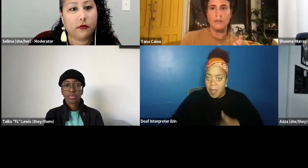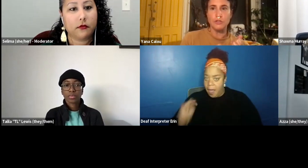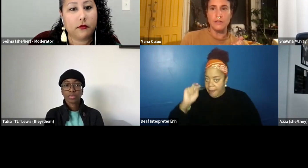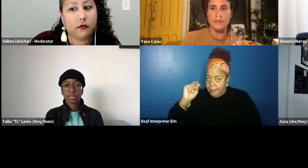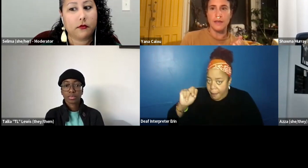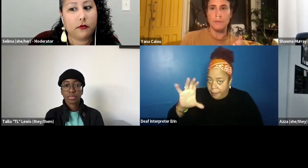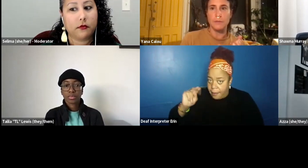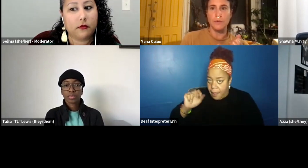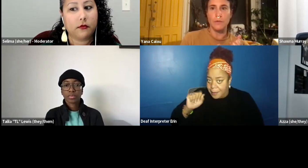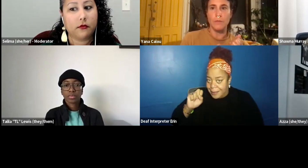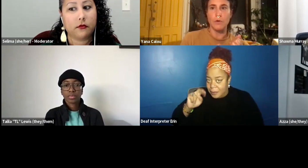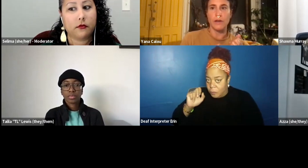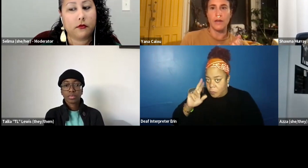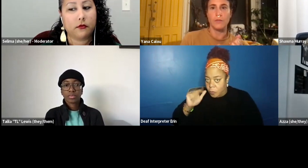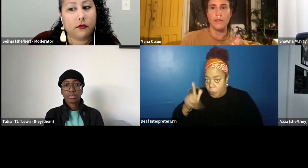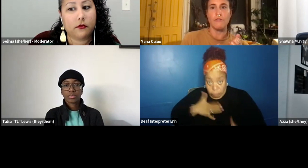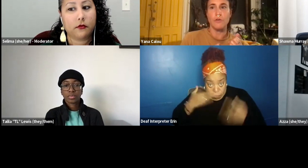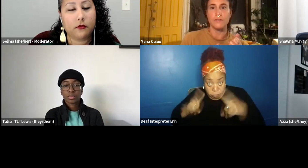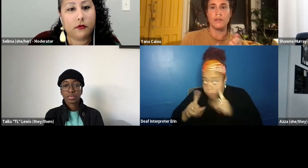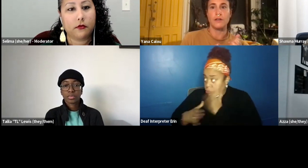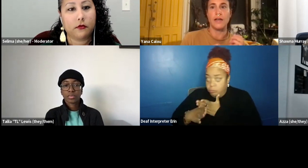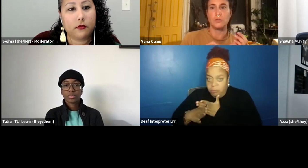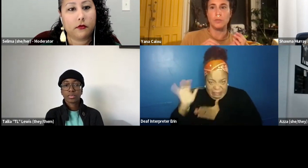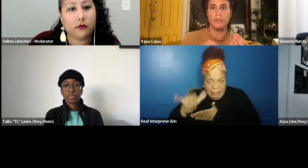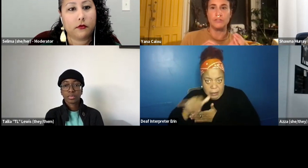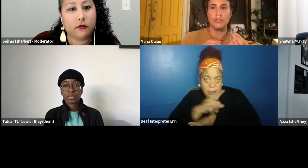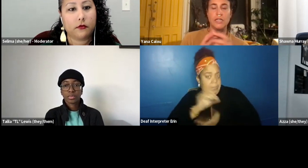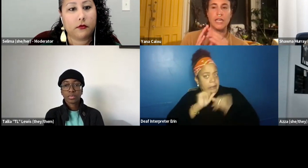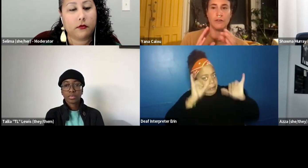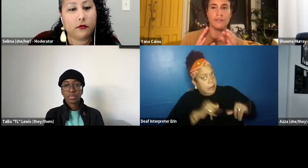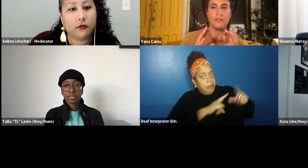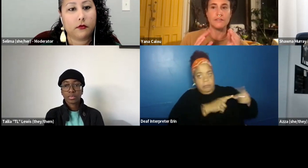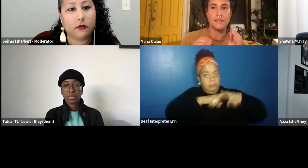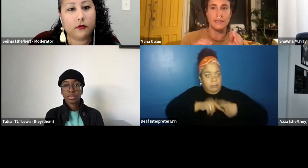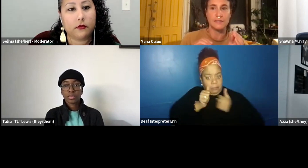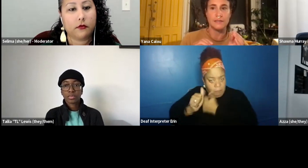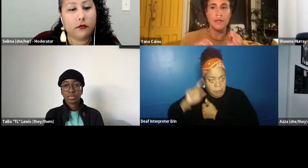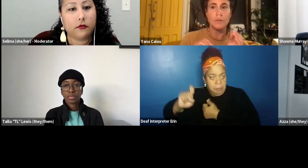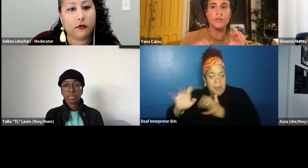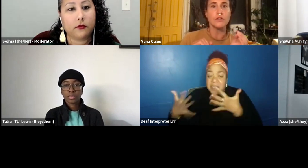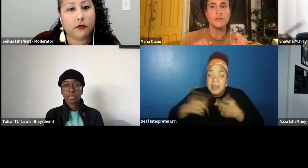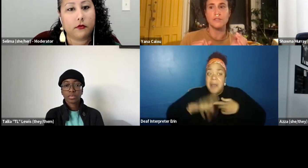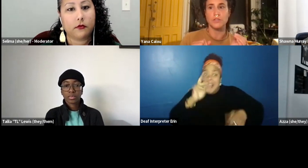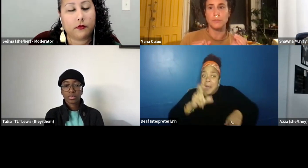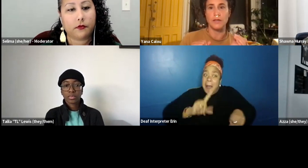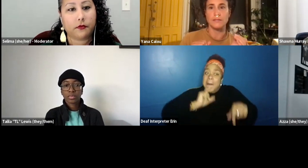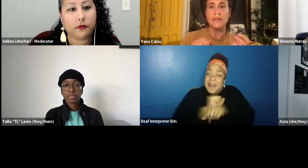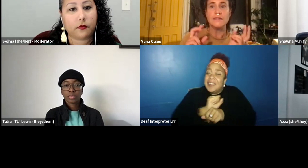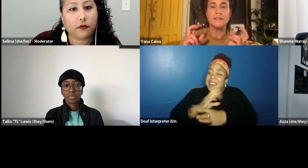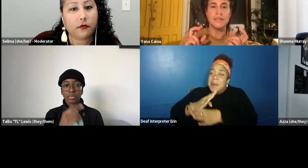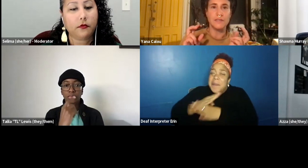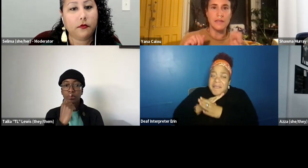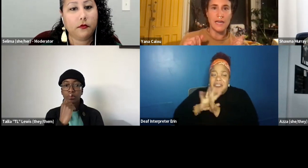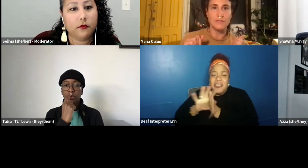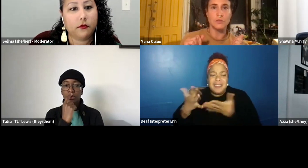system of trying to get people more care without focusing on actual prevention, and it carries out the state's paternalist response